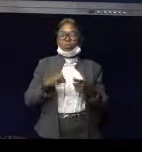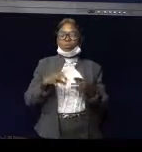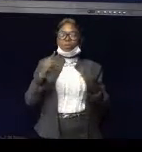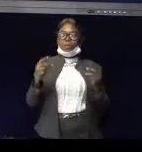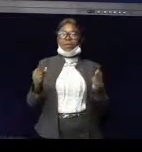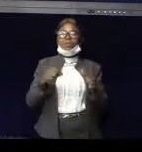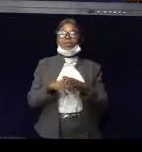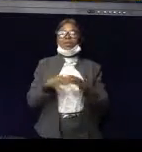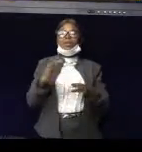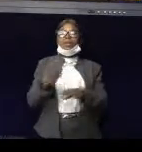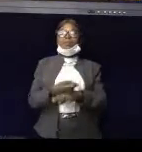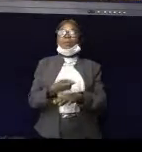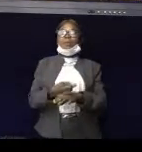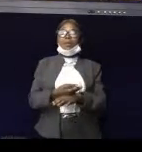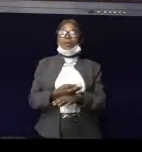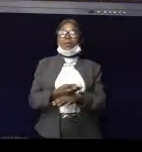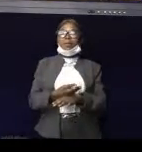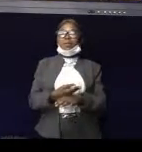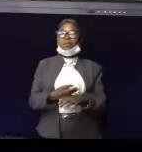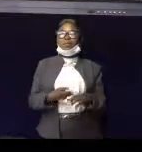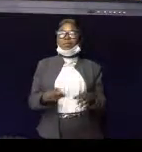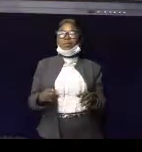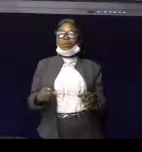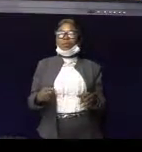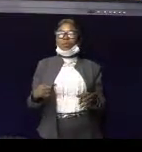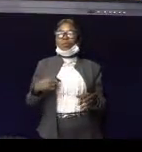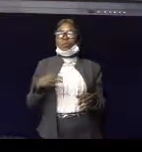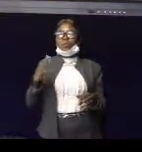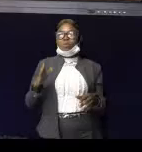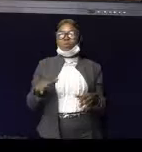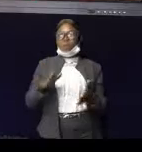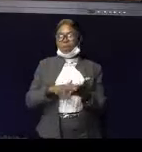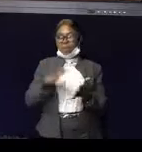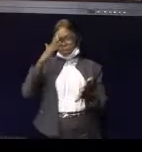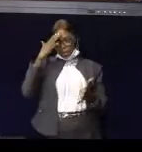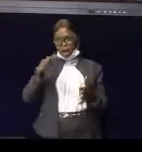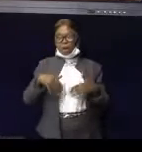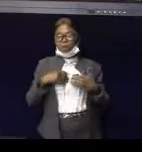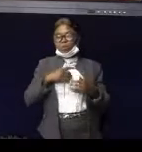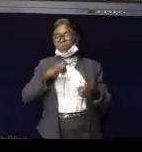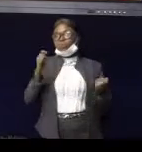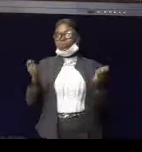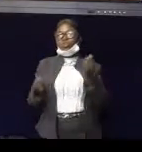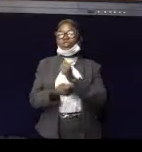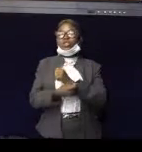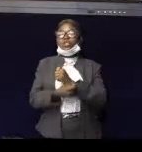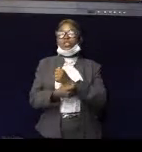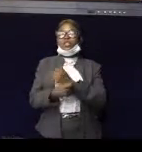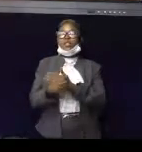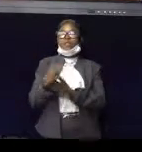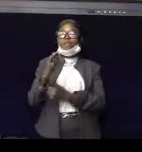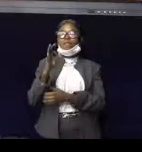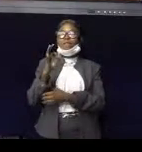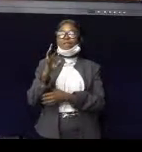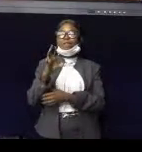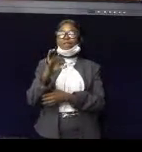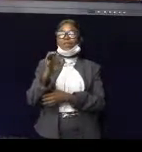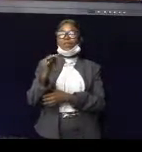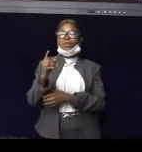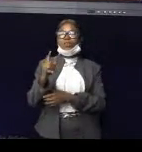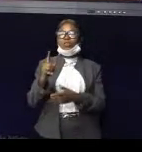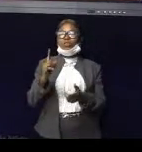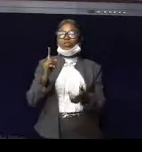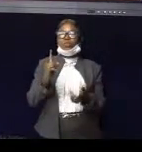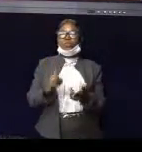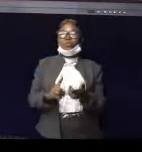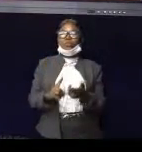in mathematics. Our trick for today is a very simple one. We will learn how to change fraction to decimals